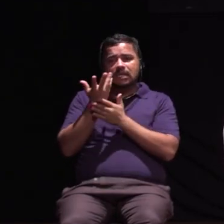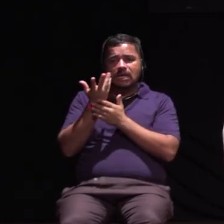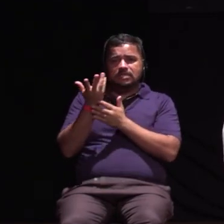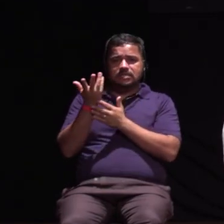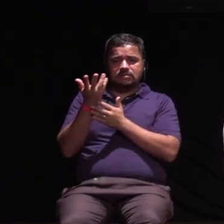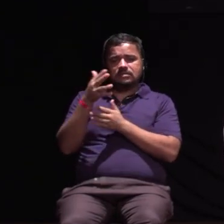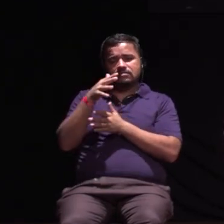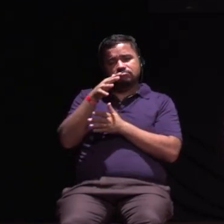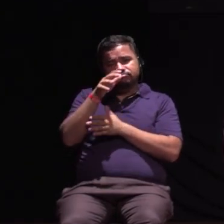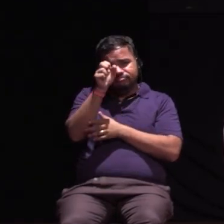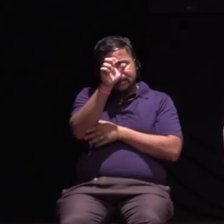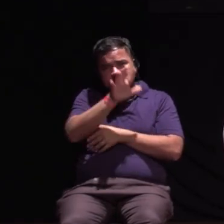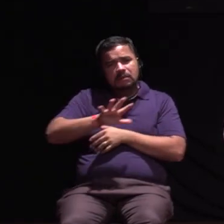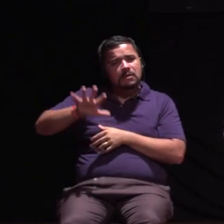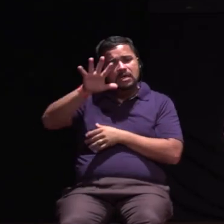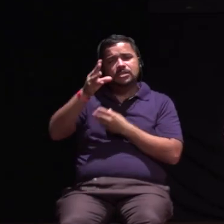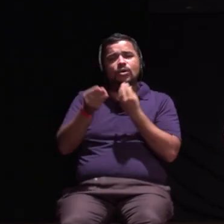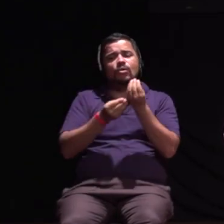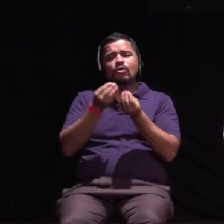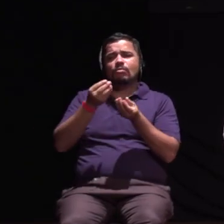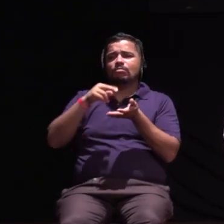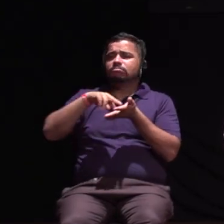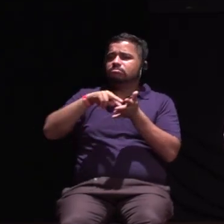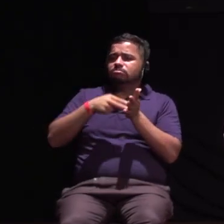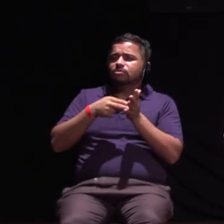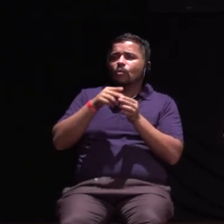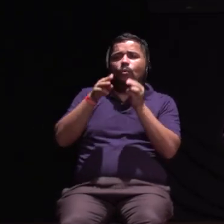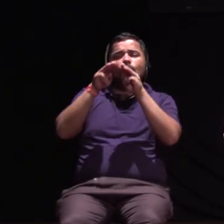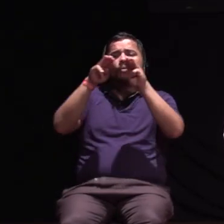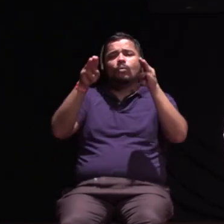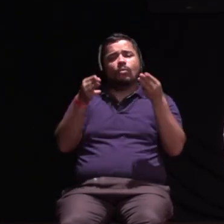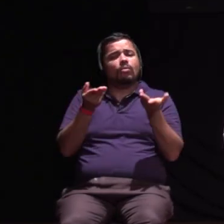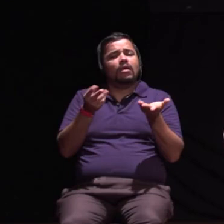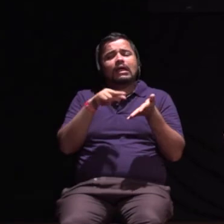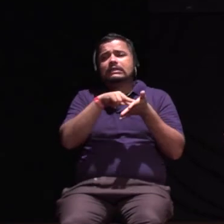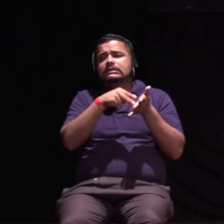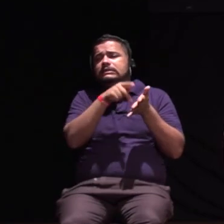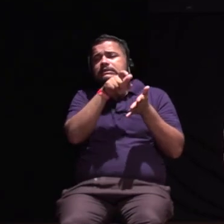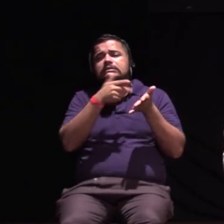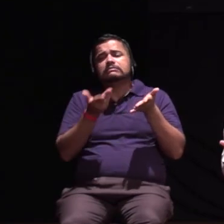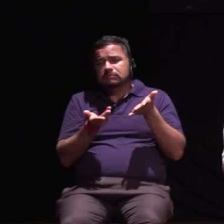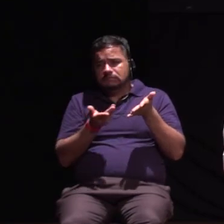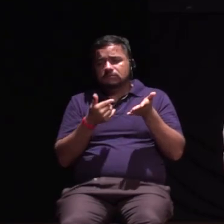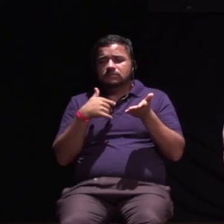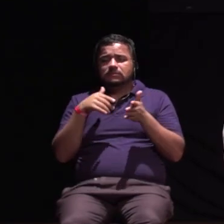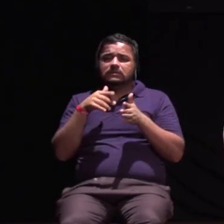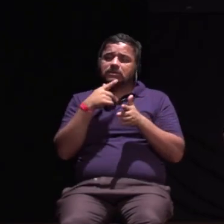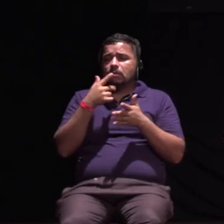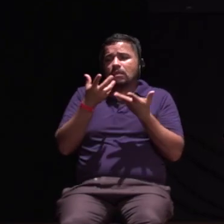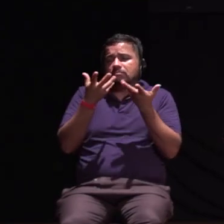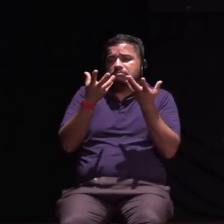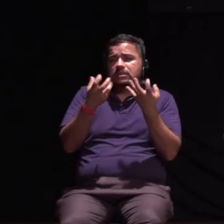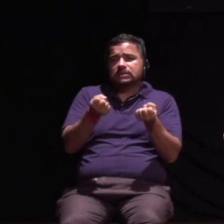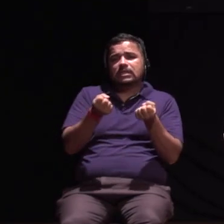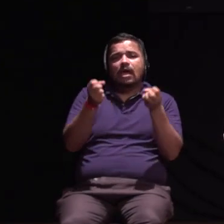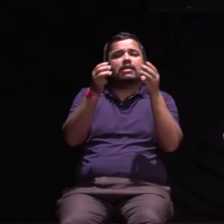the museum. And, if we accept within the definition of dancing movement, then movement has always